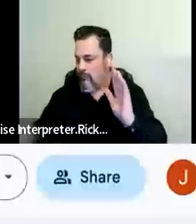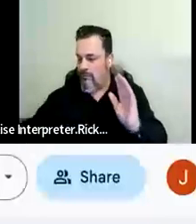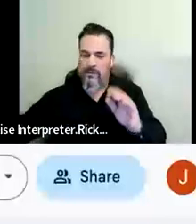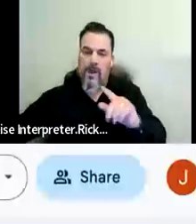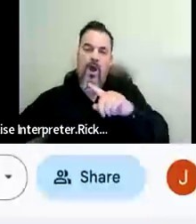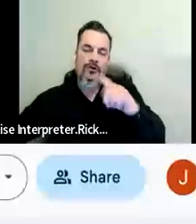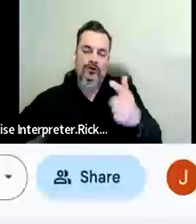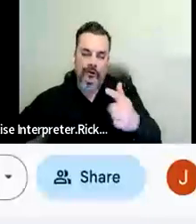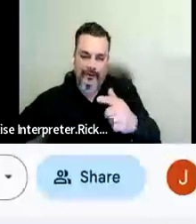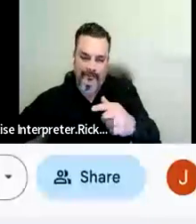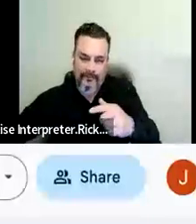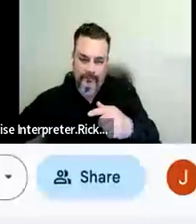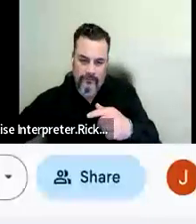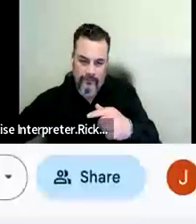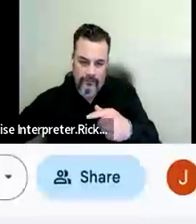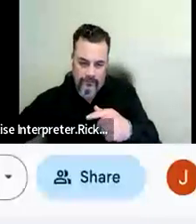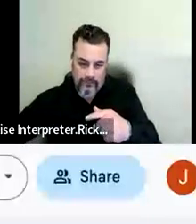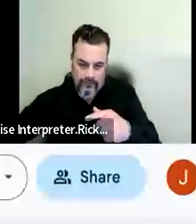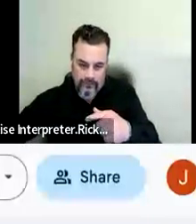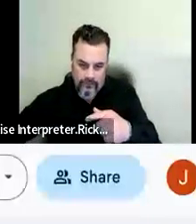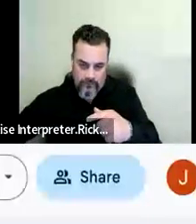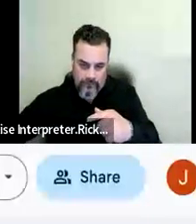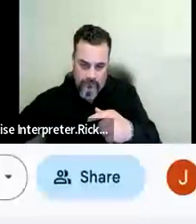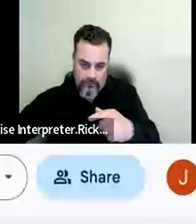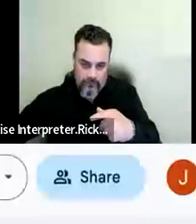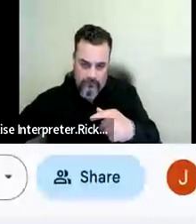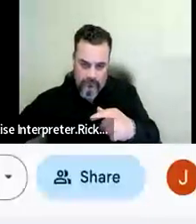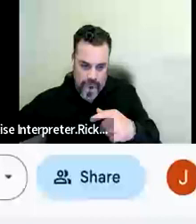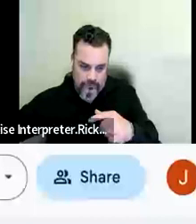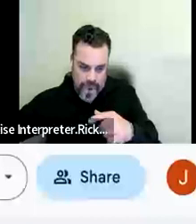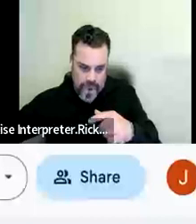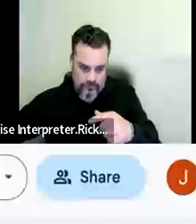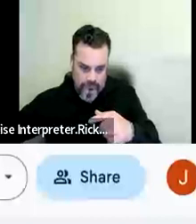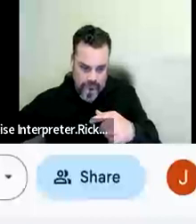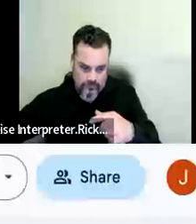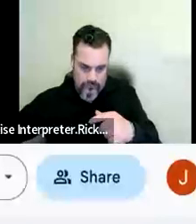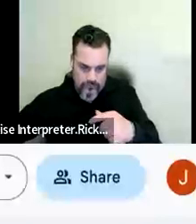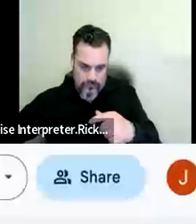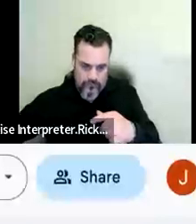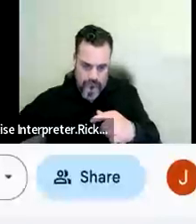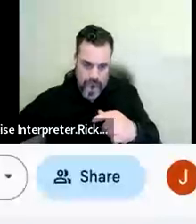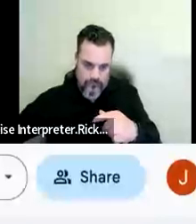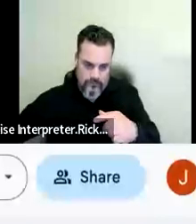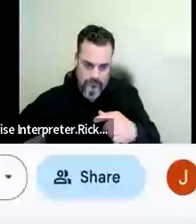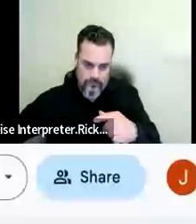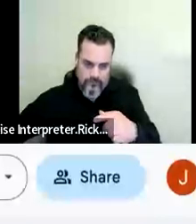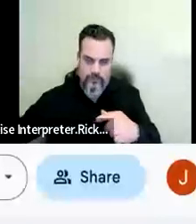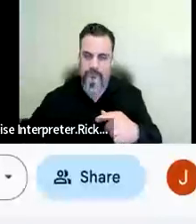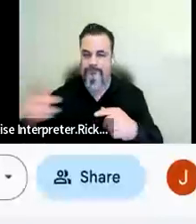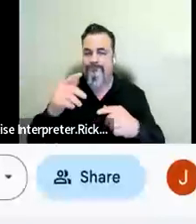alternative text. An image caption is something you would actually write out on a website or potentially on a